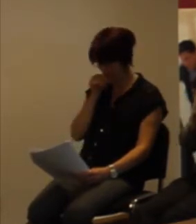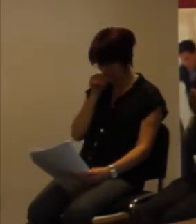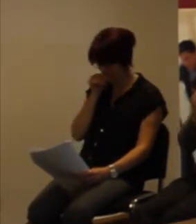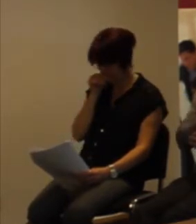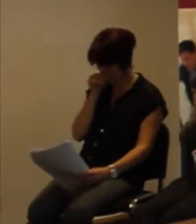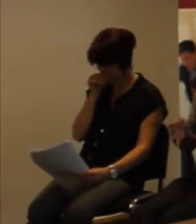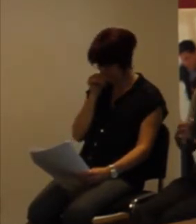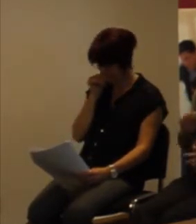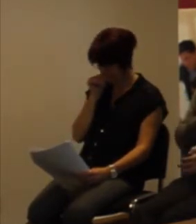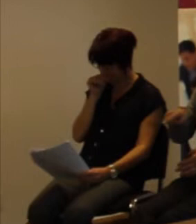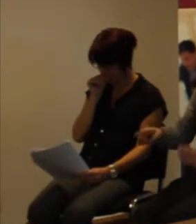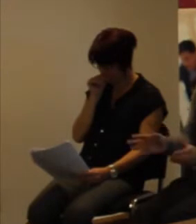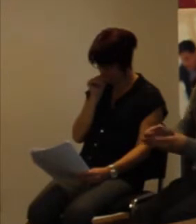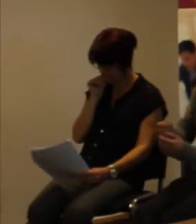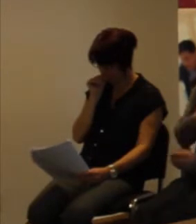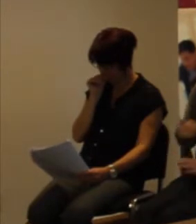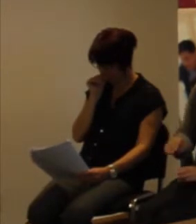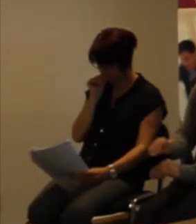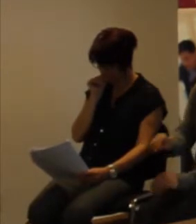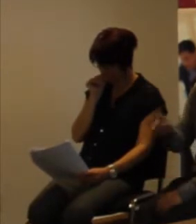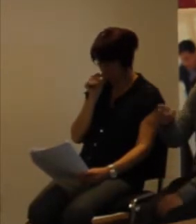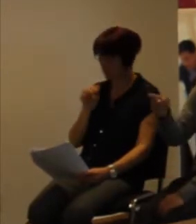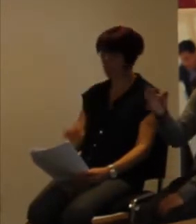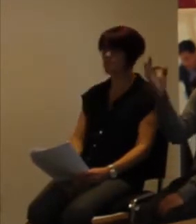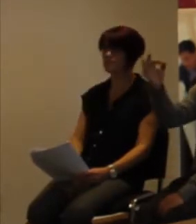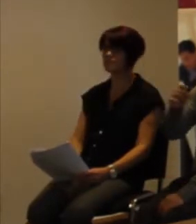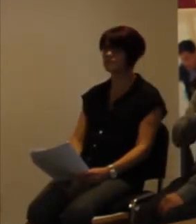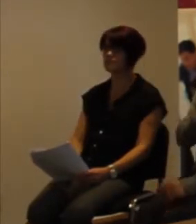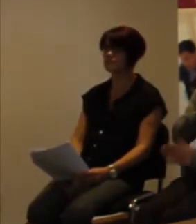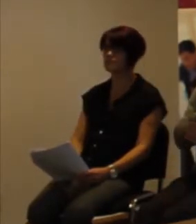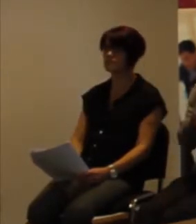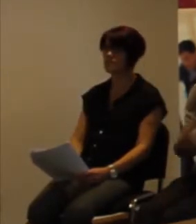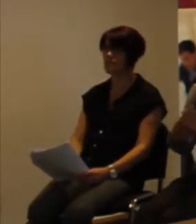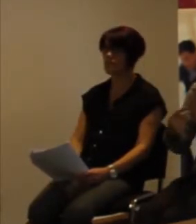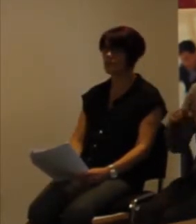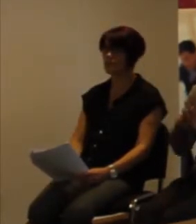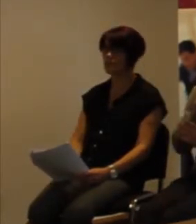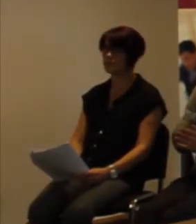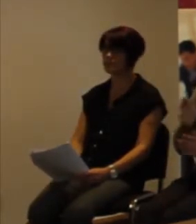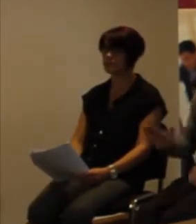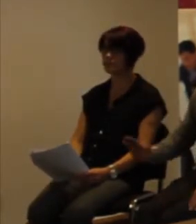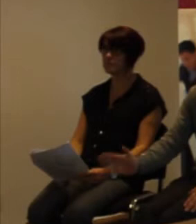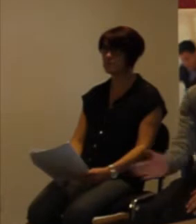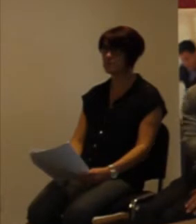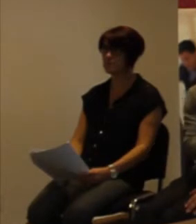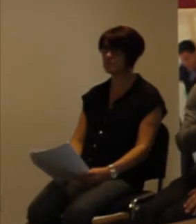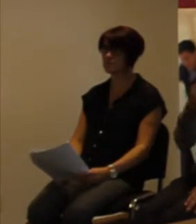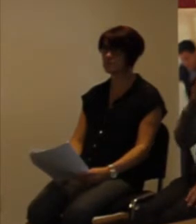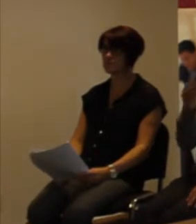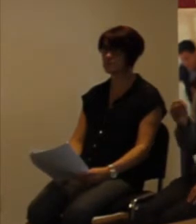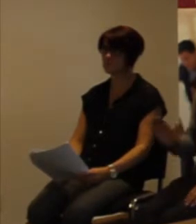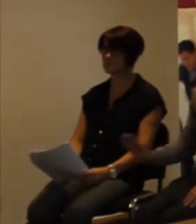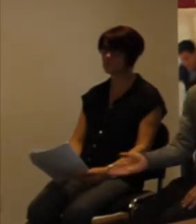Yeah, So with depending on that. 10 different people say that 10 different responses, But so you're it's, they're pretty... still getting the same, Yeah,